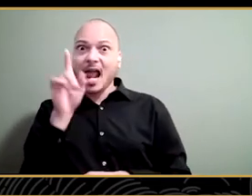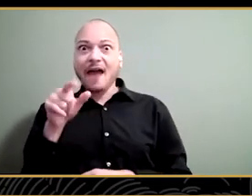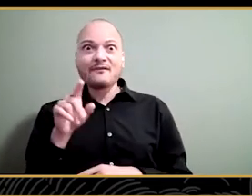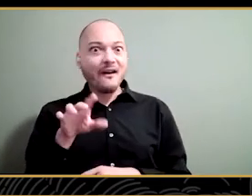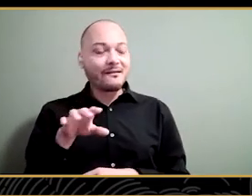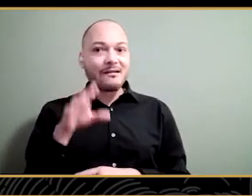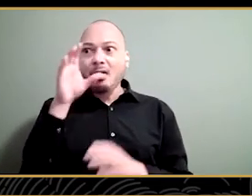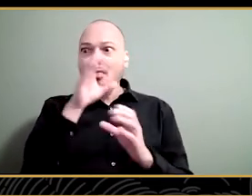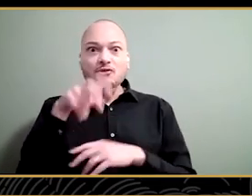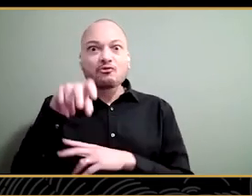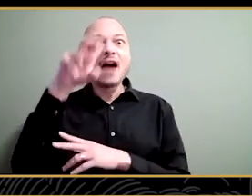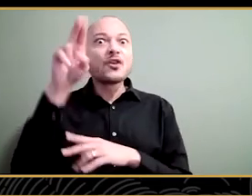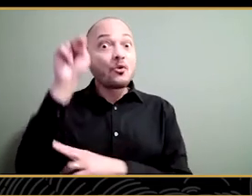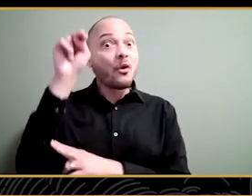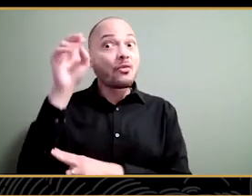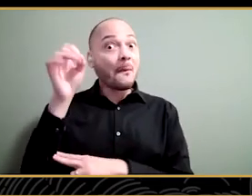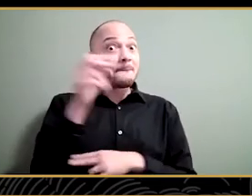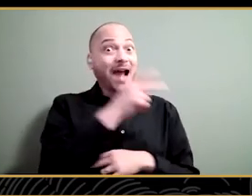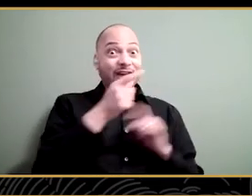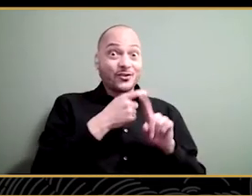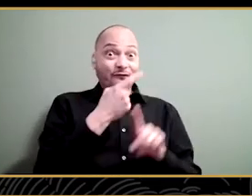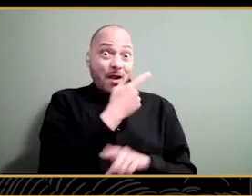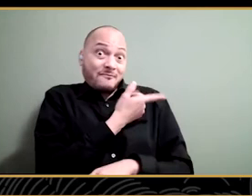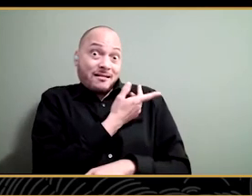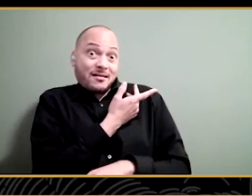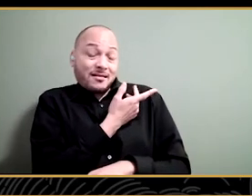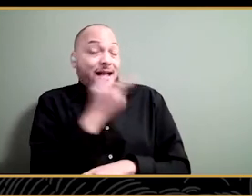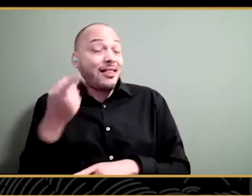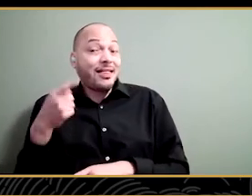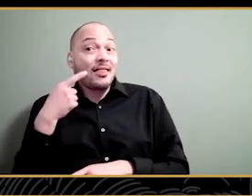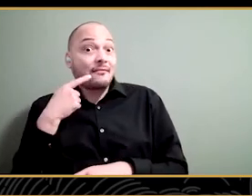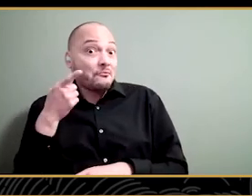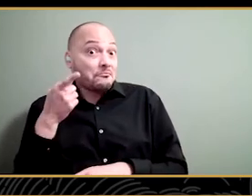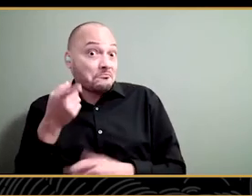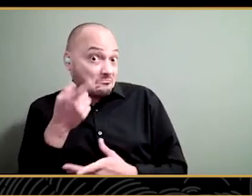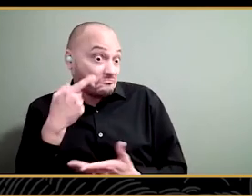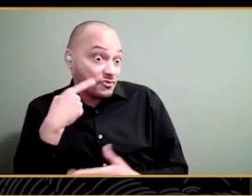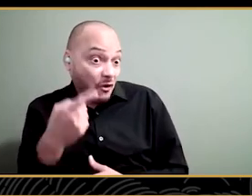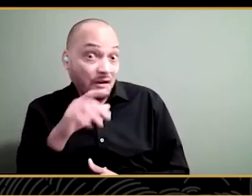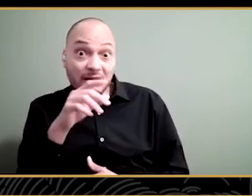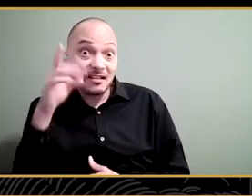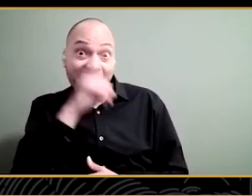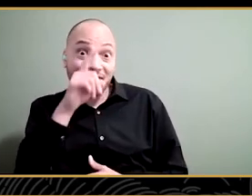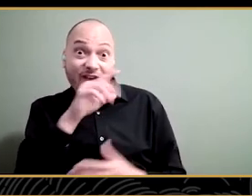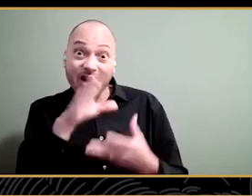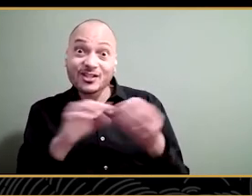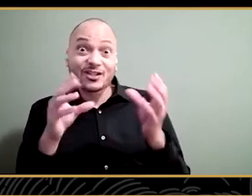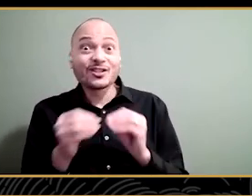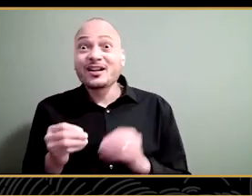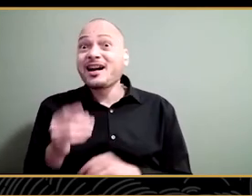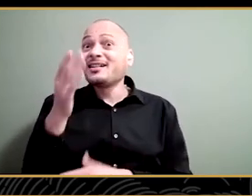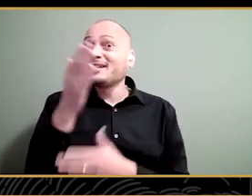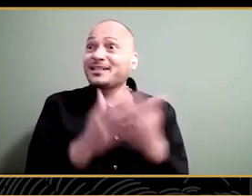to find their way north Or back from where they came? Were they told some other faulty equation of voice and change?